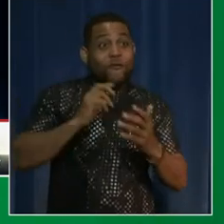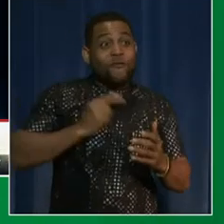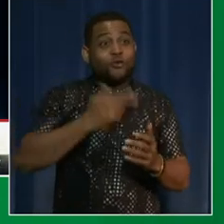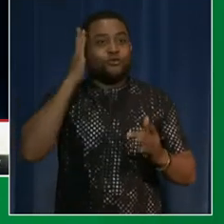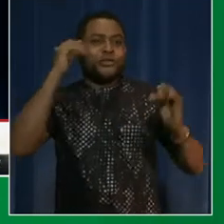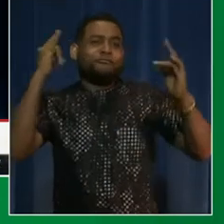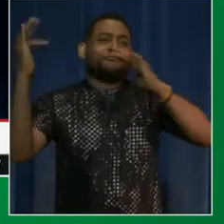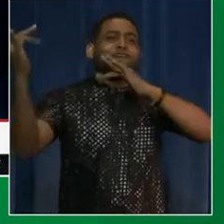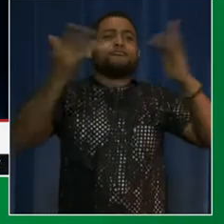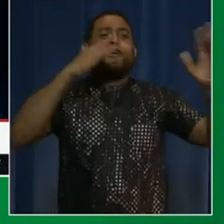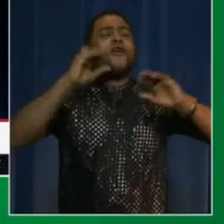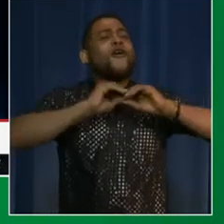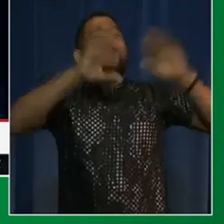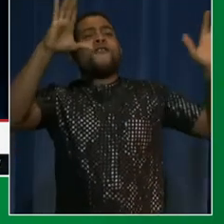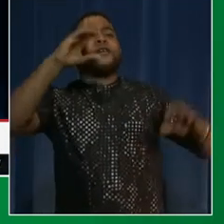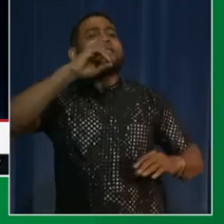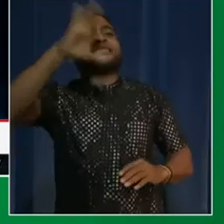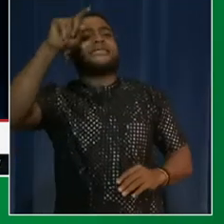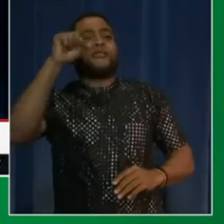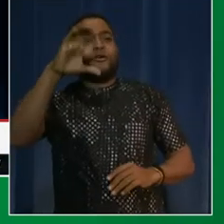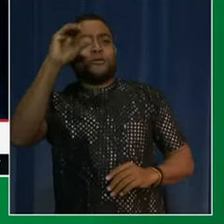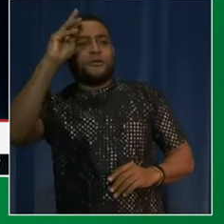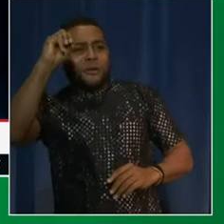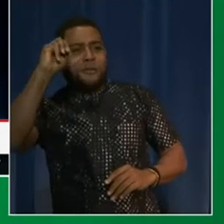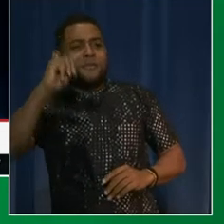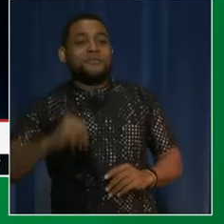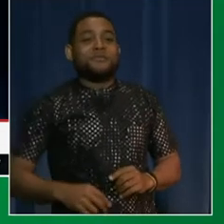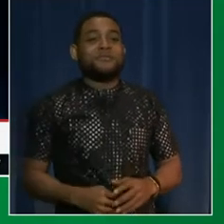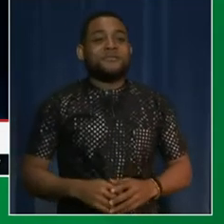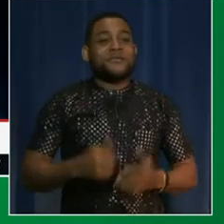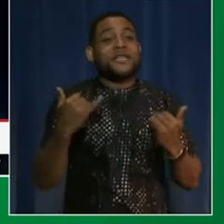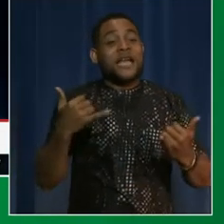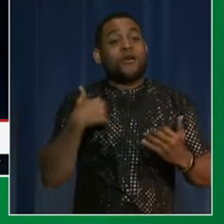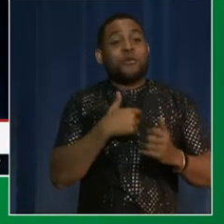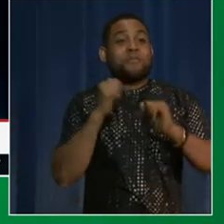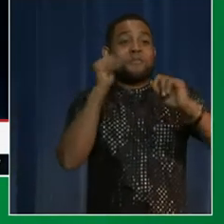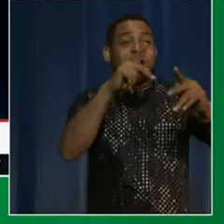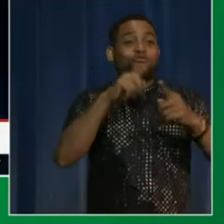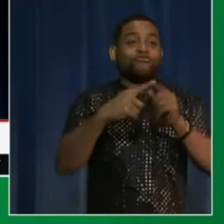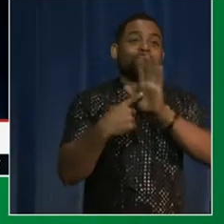want to turn it back to Bruce and get started on some of the opportunities that we have to present today.